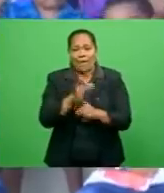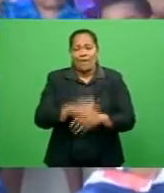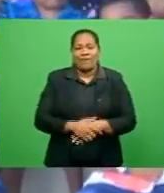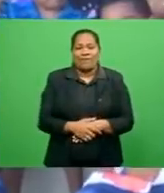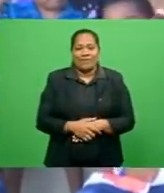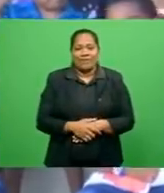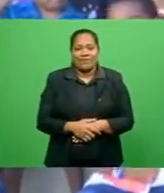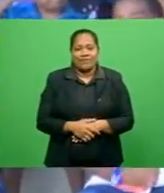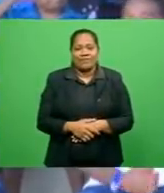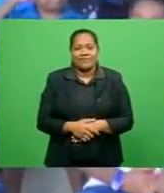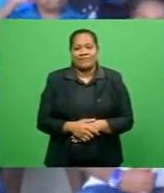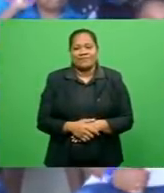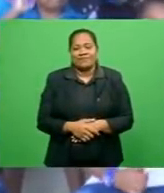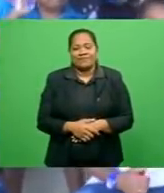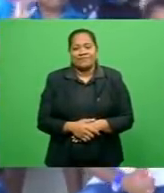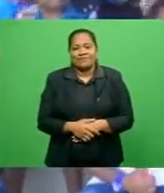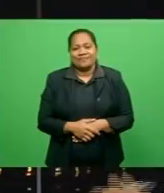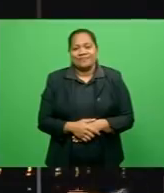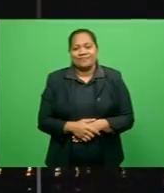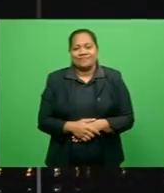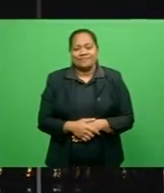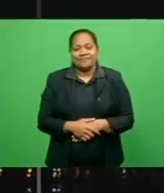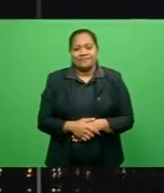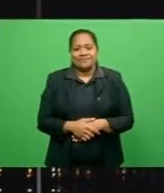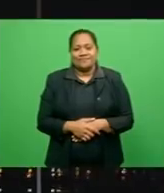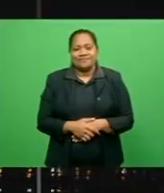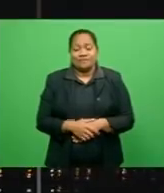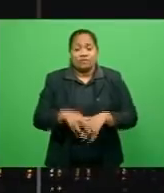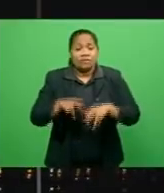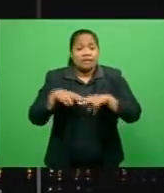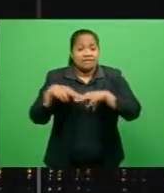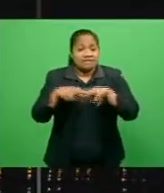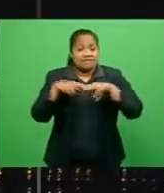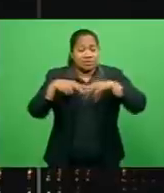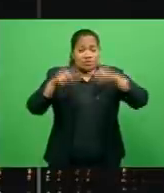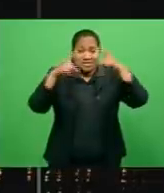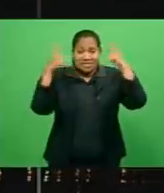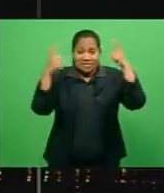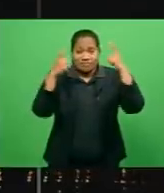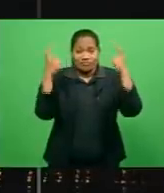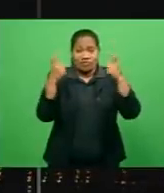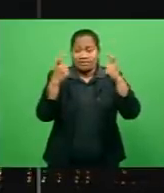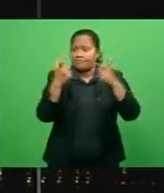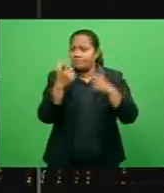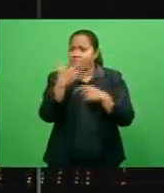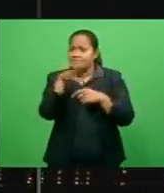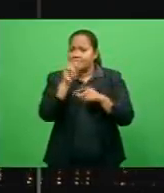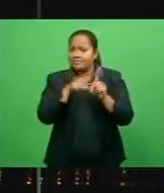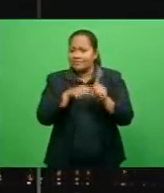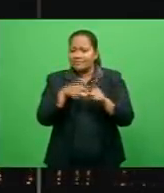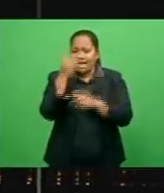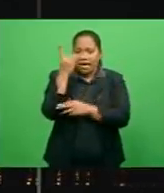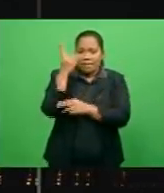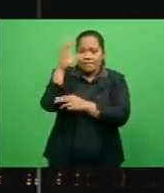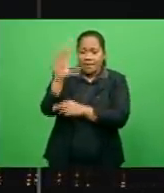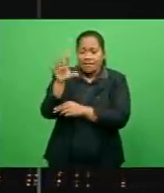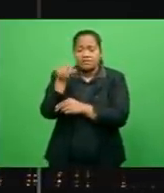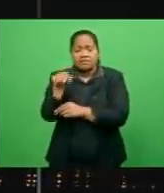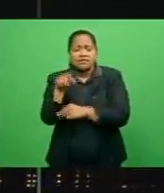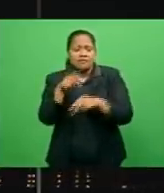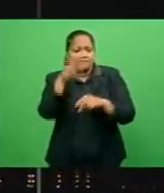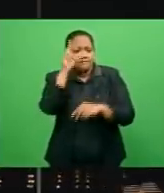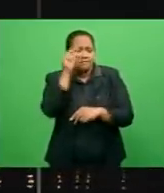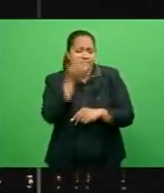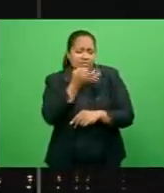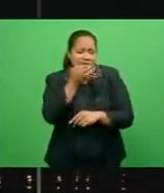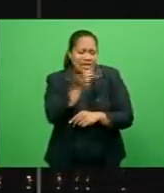Philip and Ikaso, FBC News. As Fiji celebrates its 50th year of independence, Fijians have been urged not only